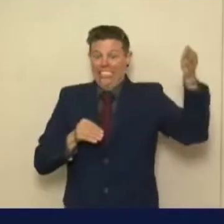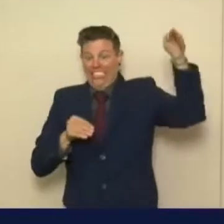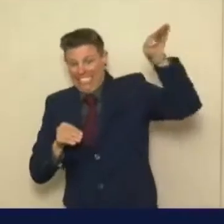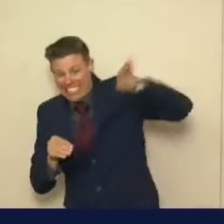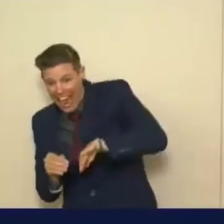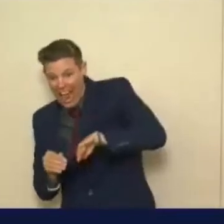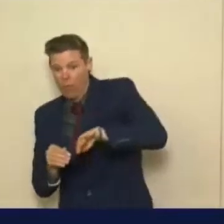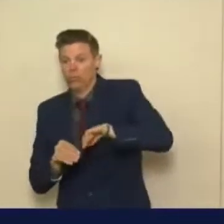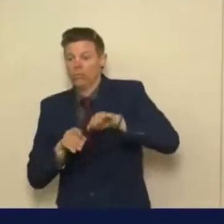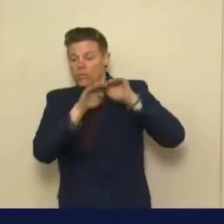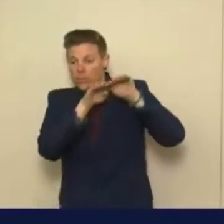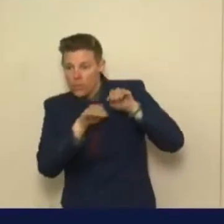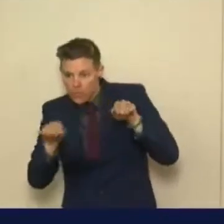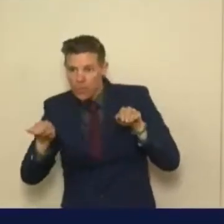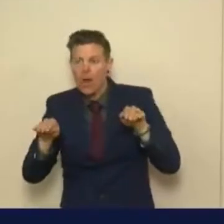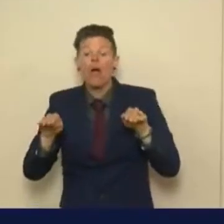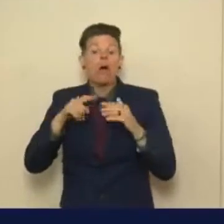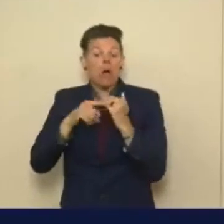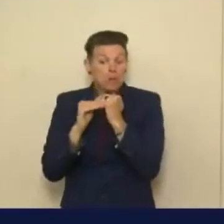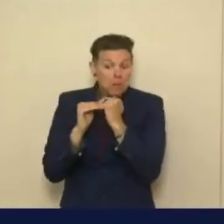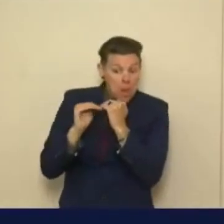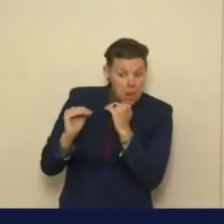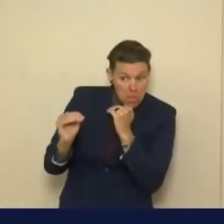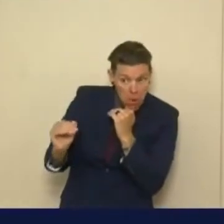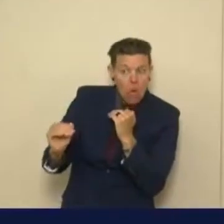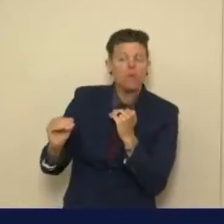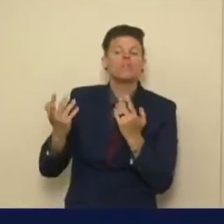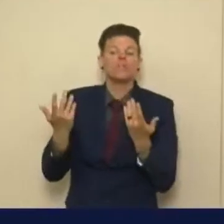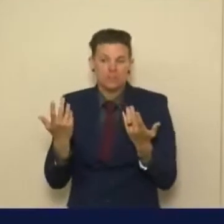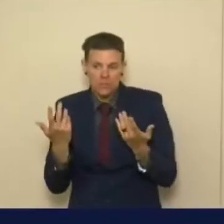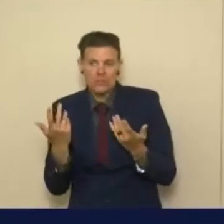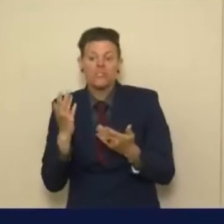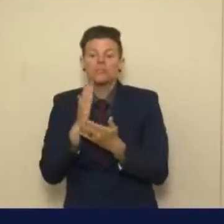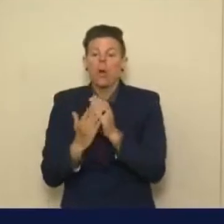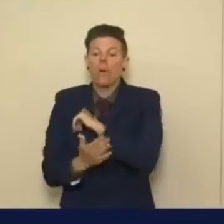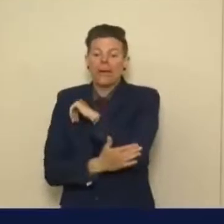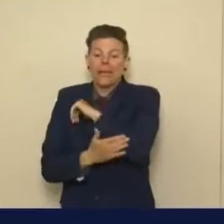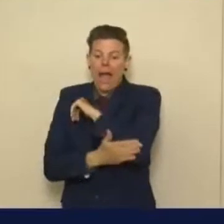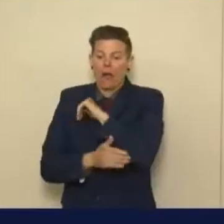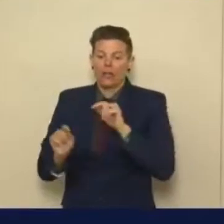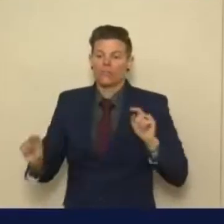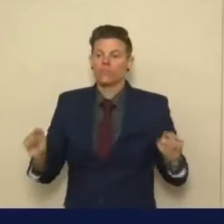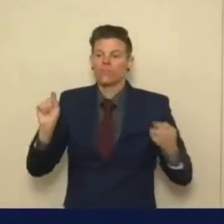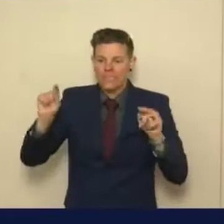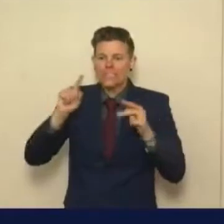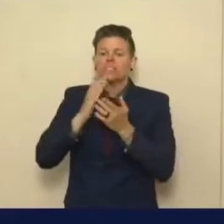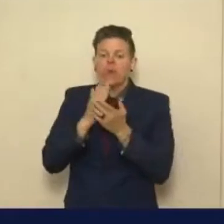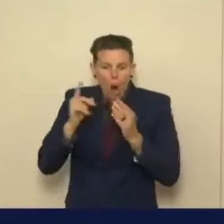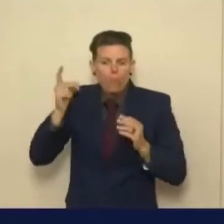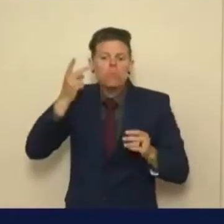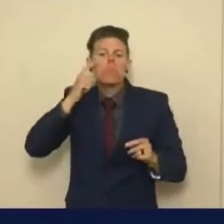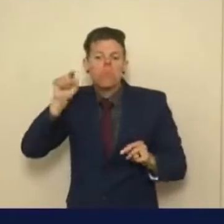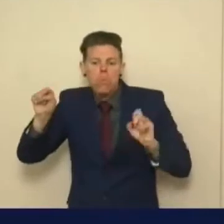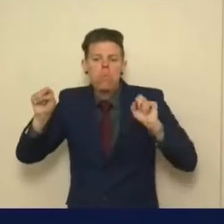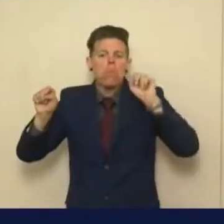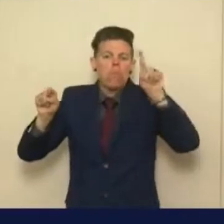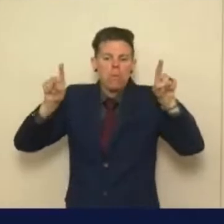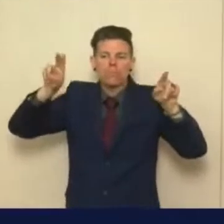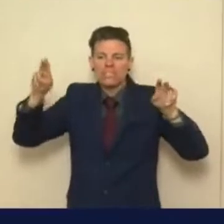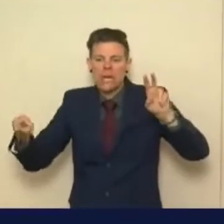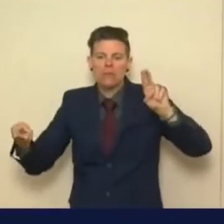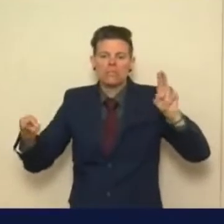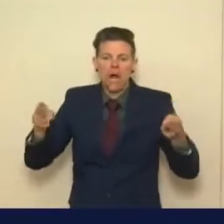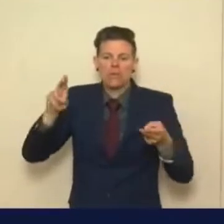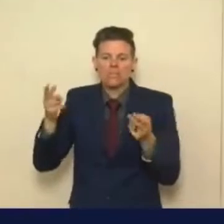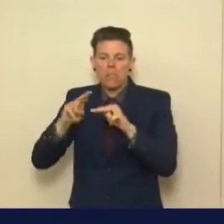are stable and that some counties would start to see a decline in the number of infections per day,